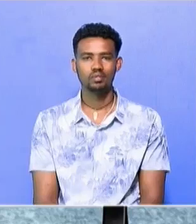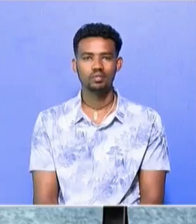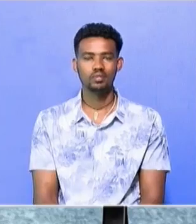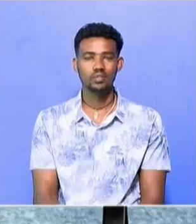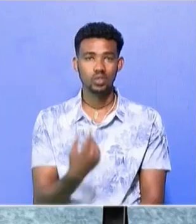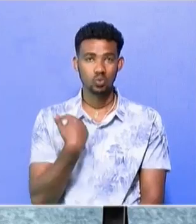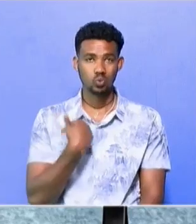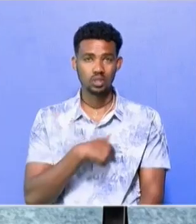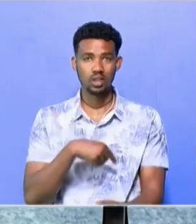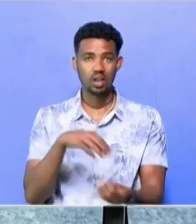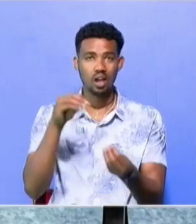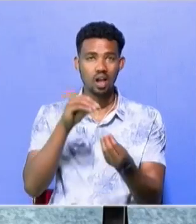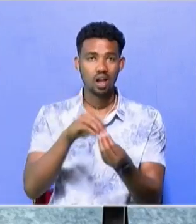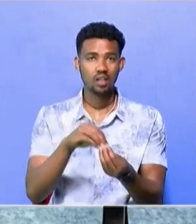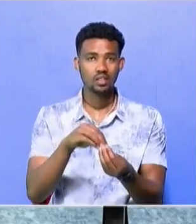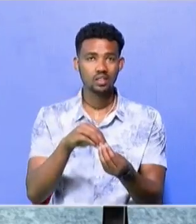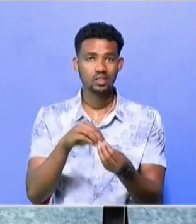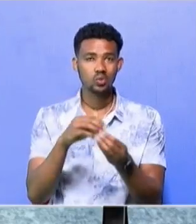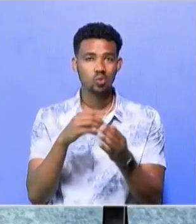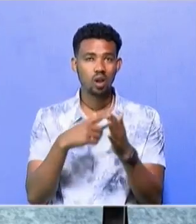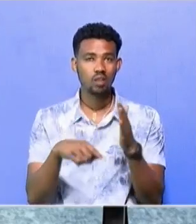We just add what?